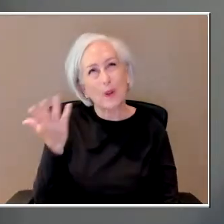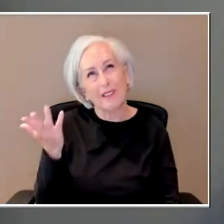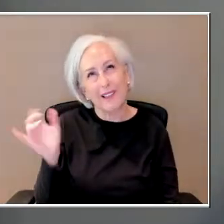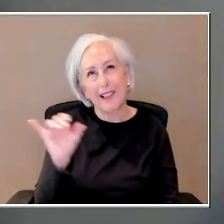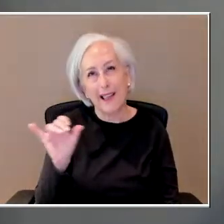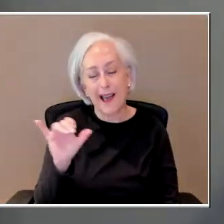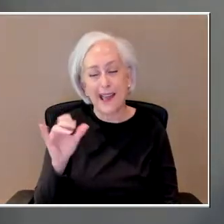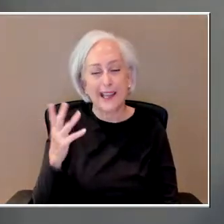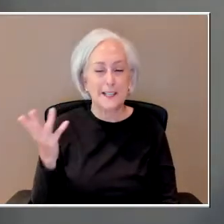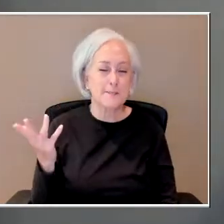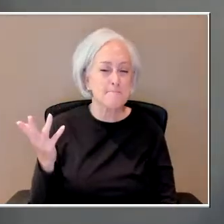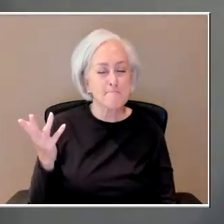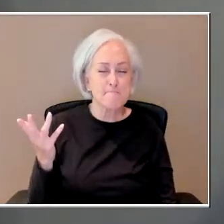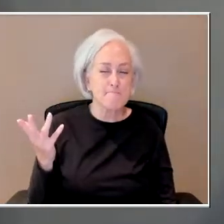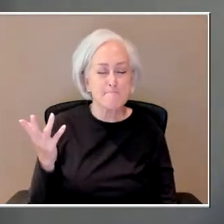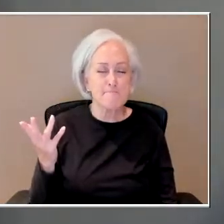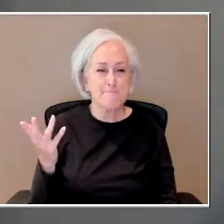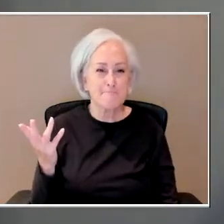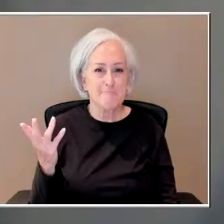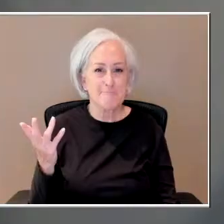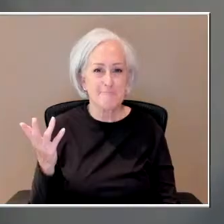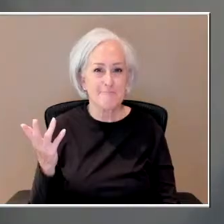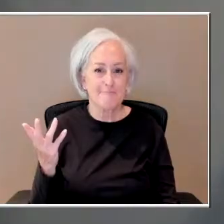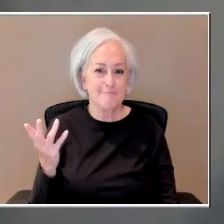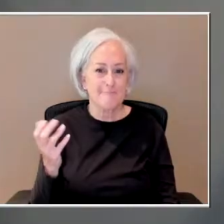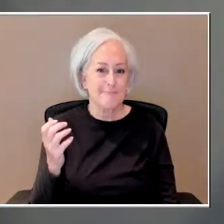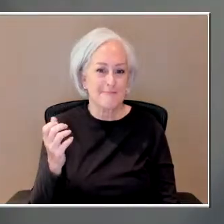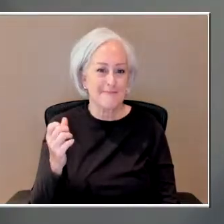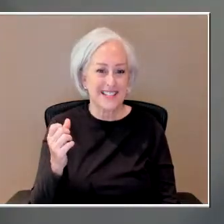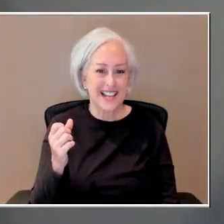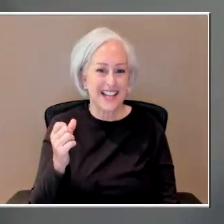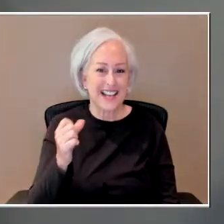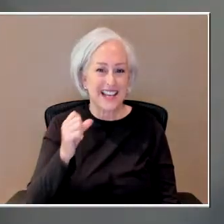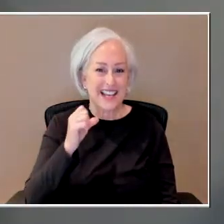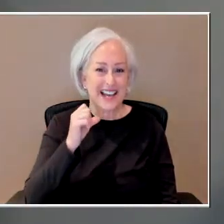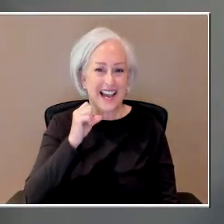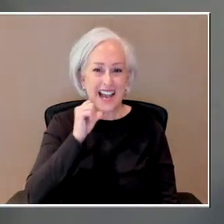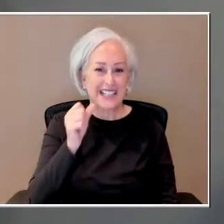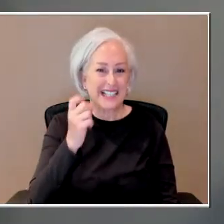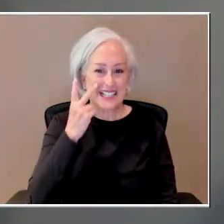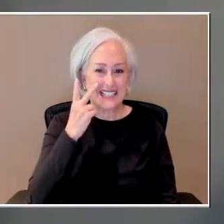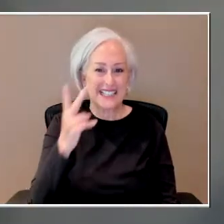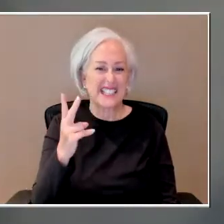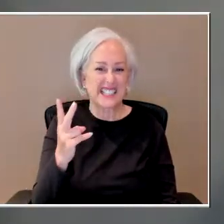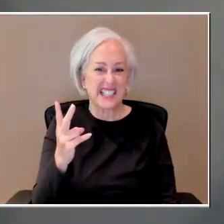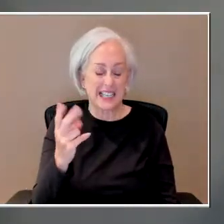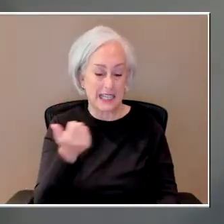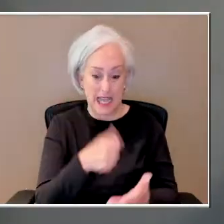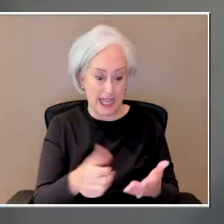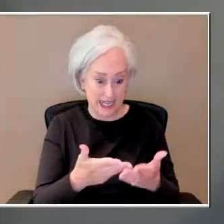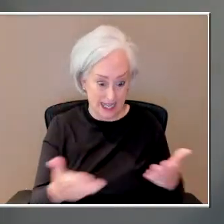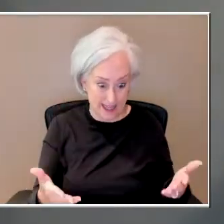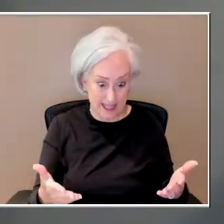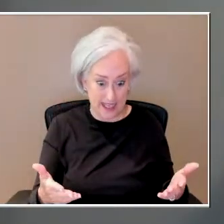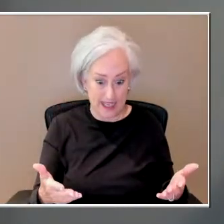It's not like I got to see anything. I got to see